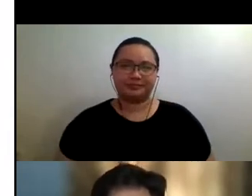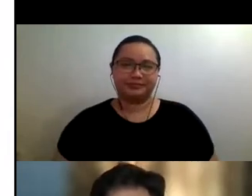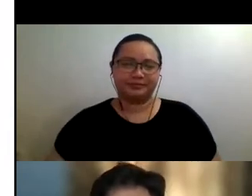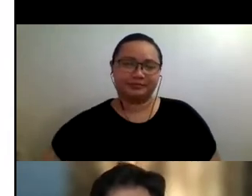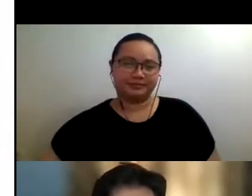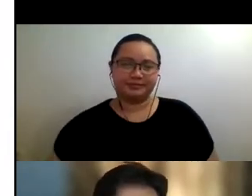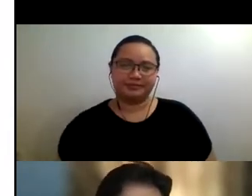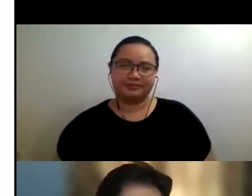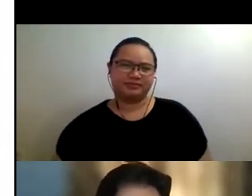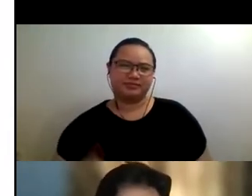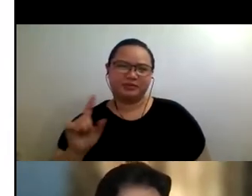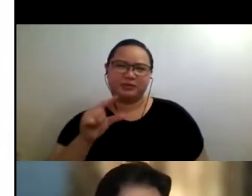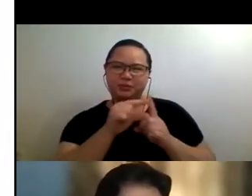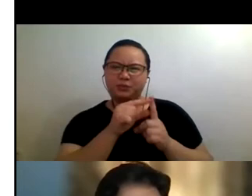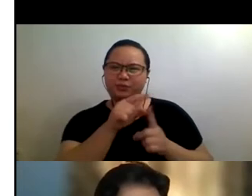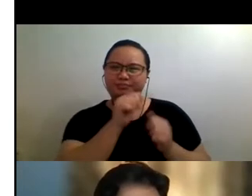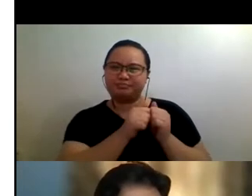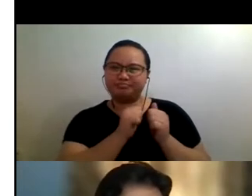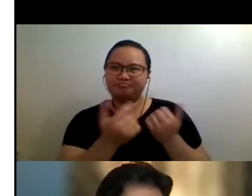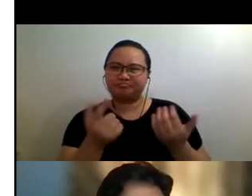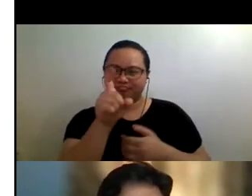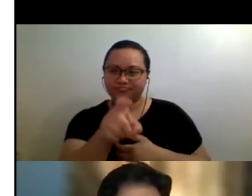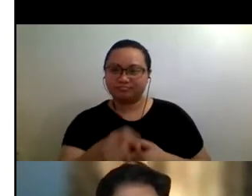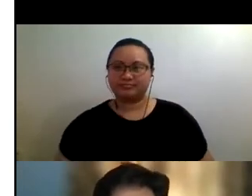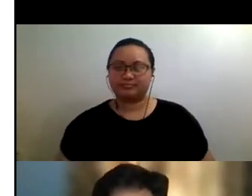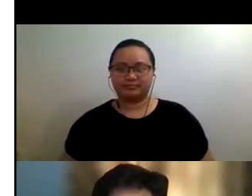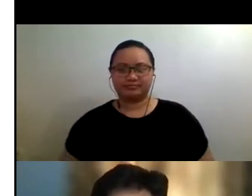Ano ba ang empathy sa inyo? Okay.